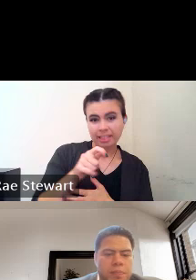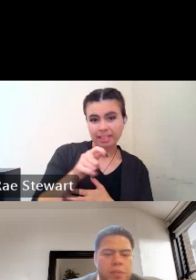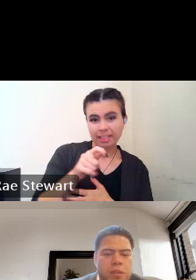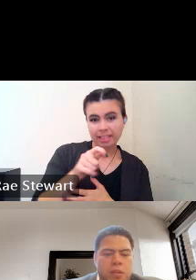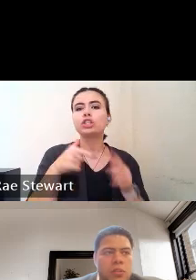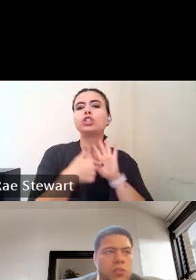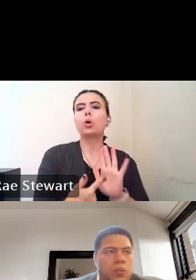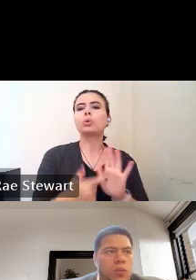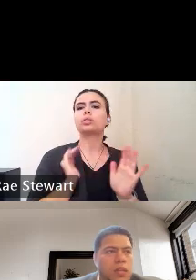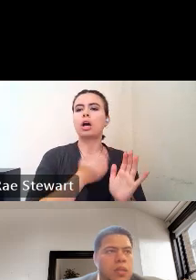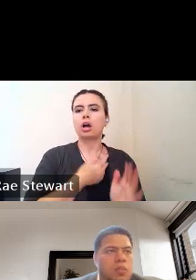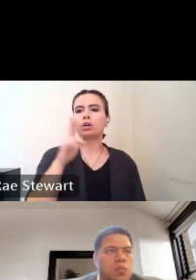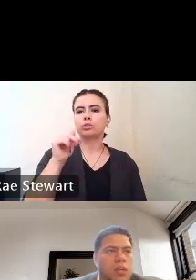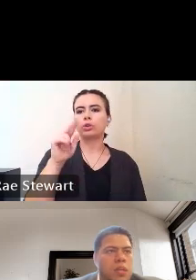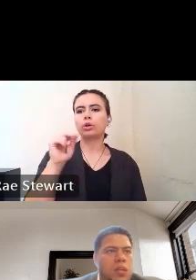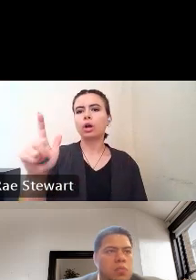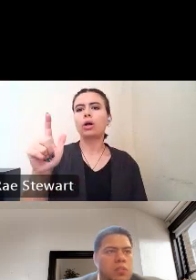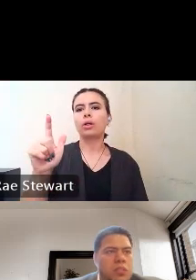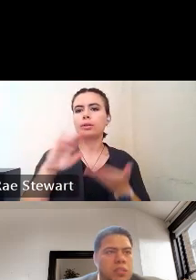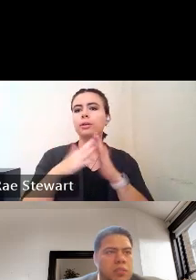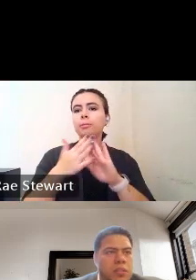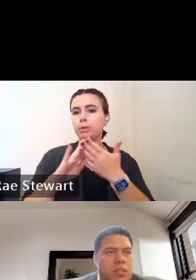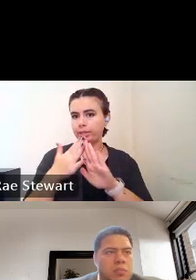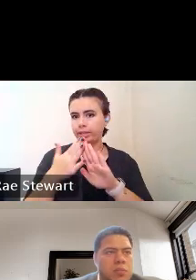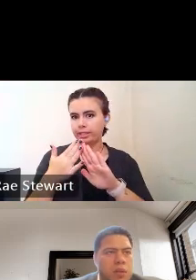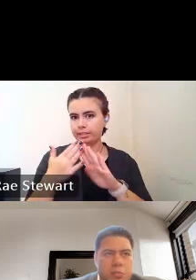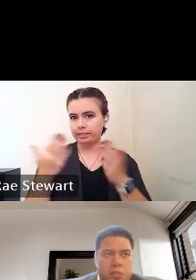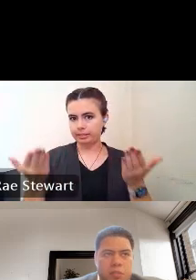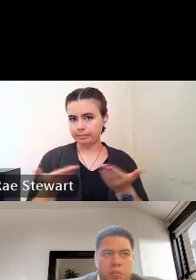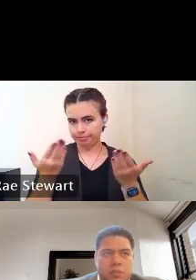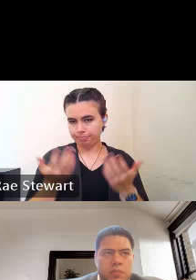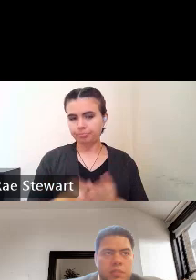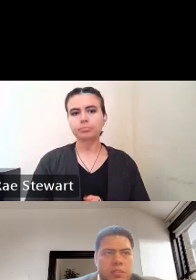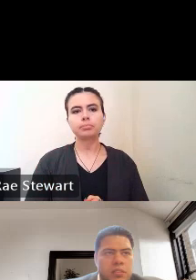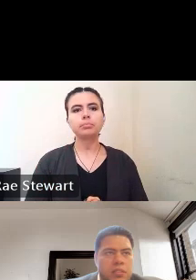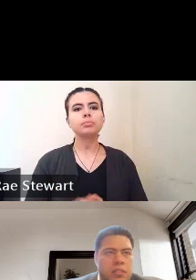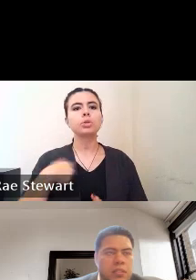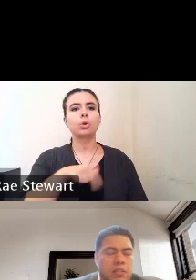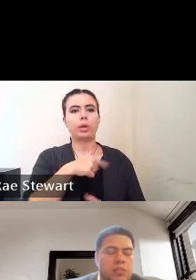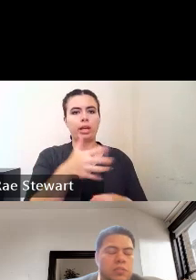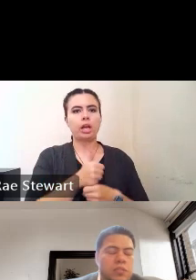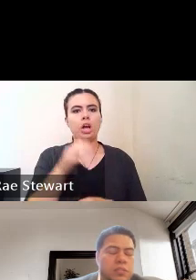communities. So we received approximately